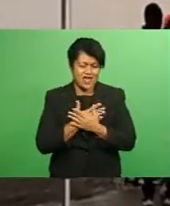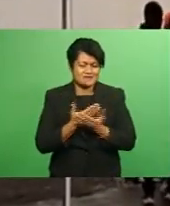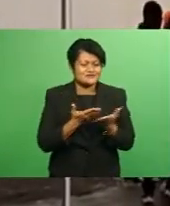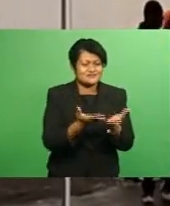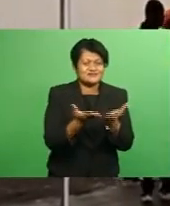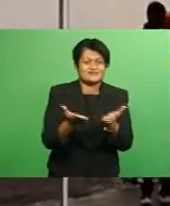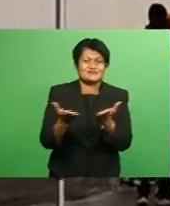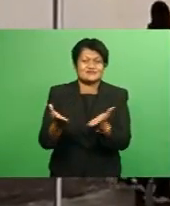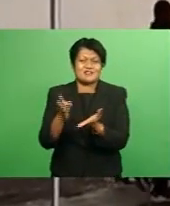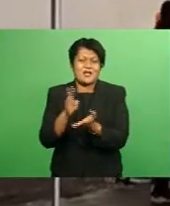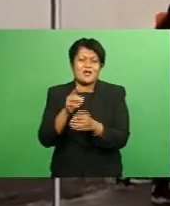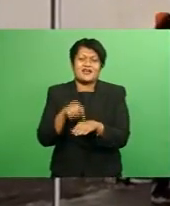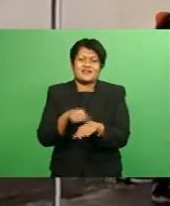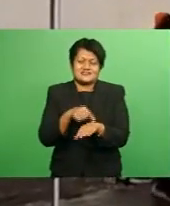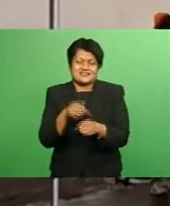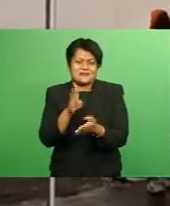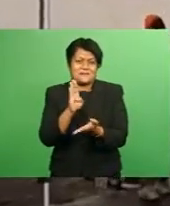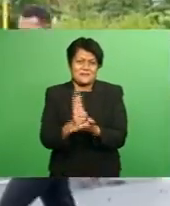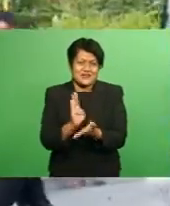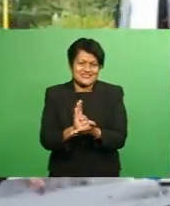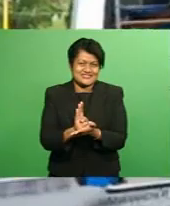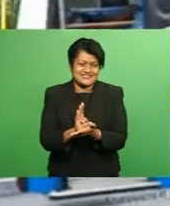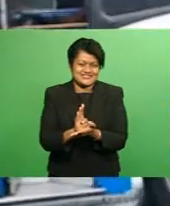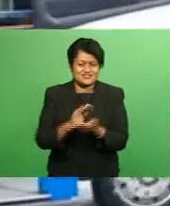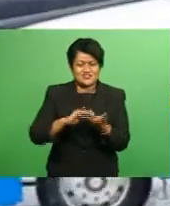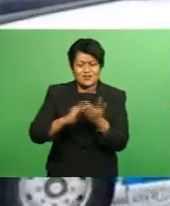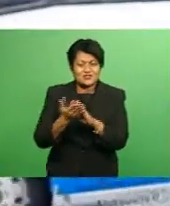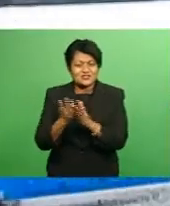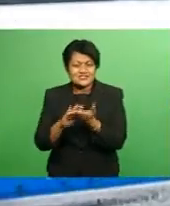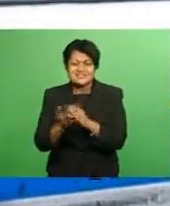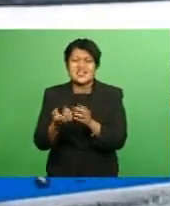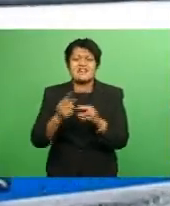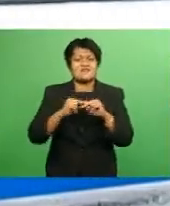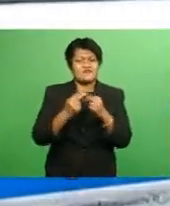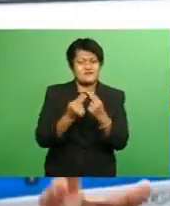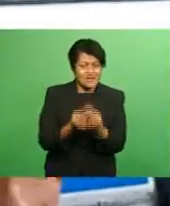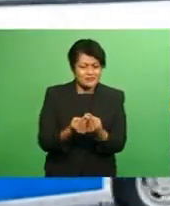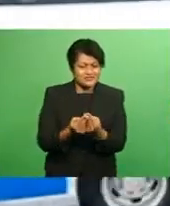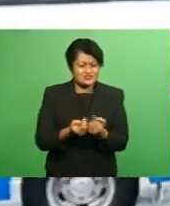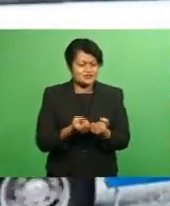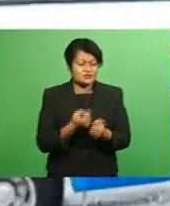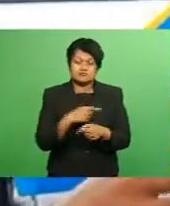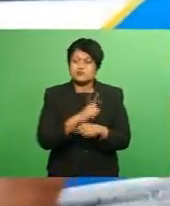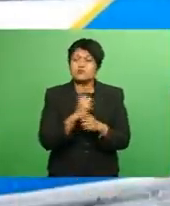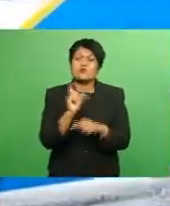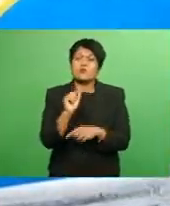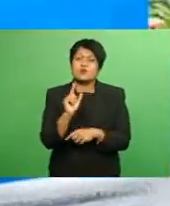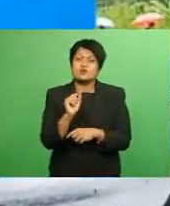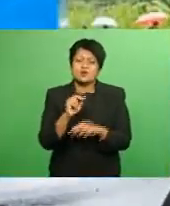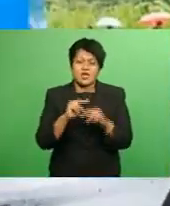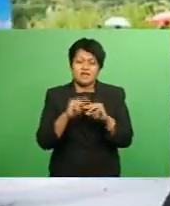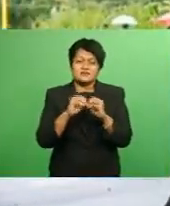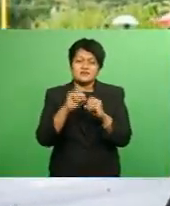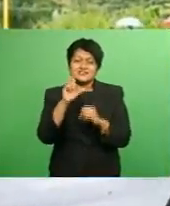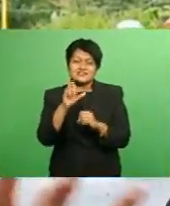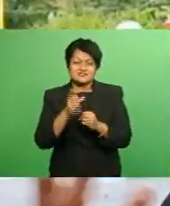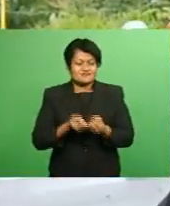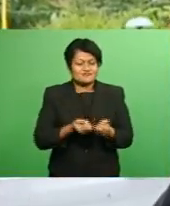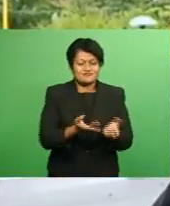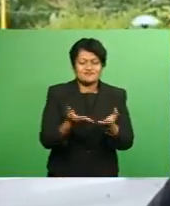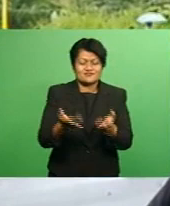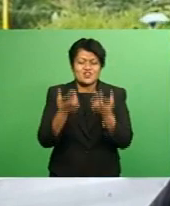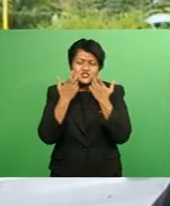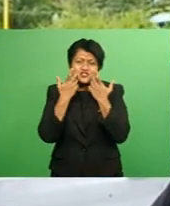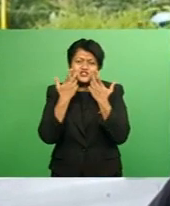the communities and our families as well. And this is how we do it. So we go out and we just give out buns and just to show